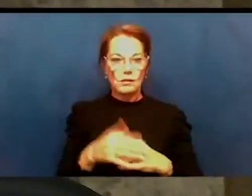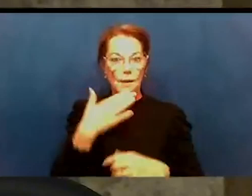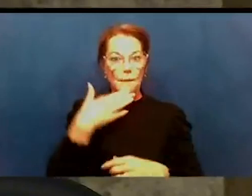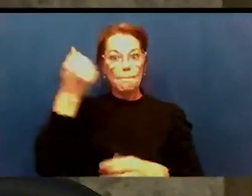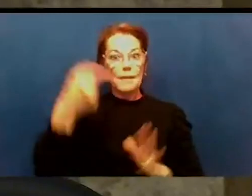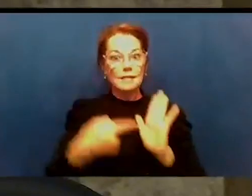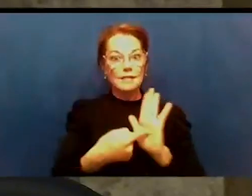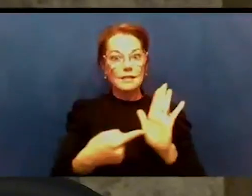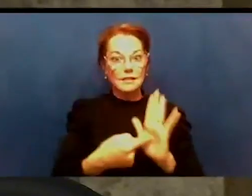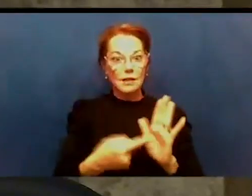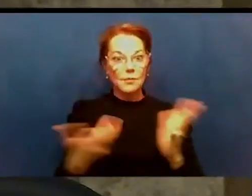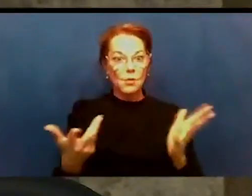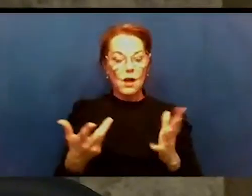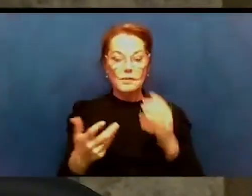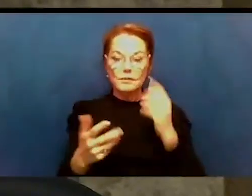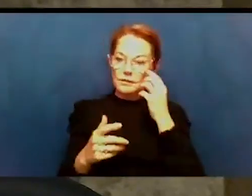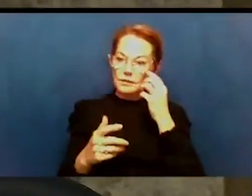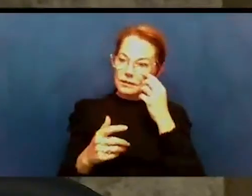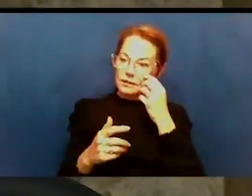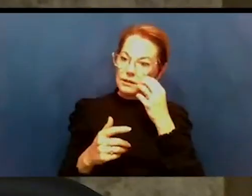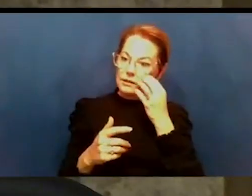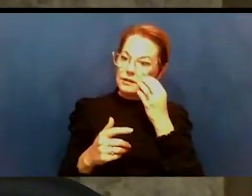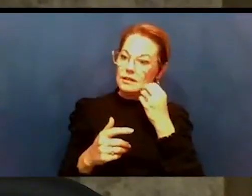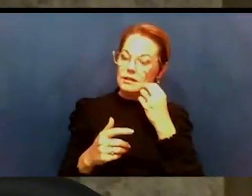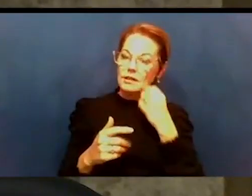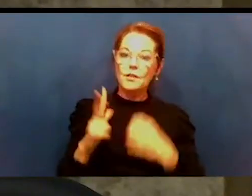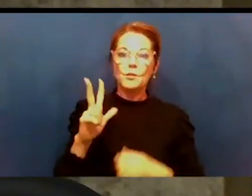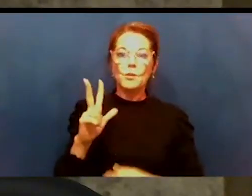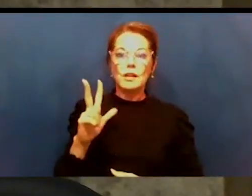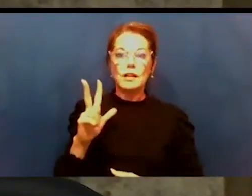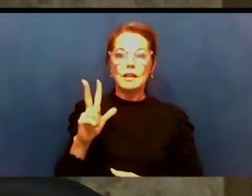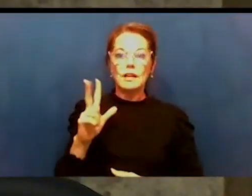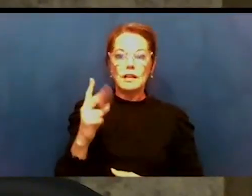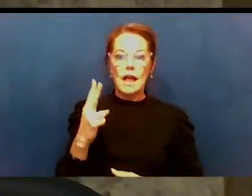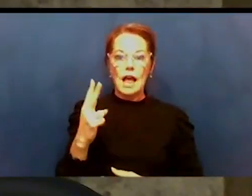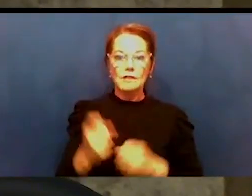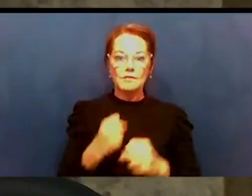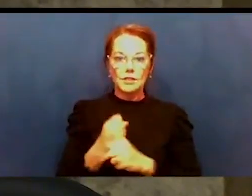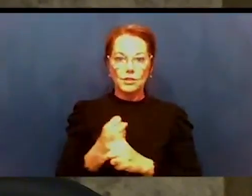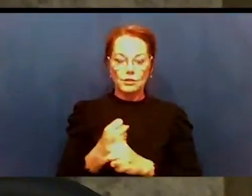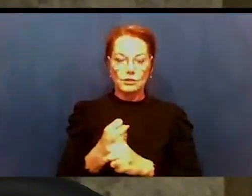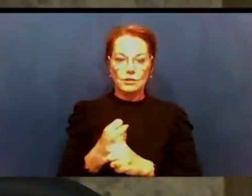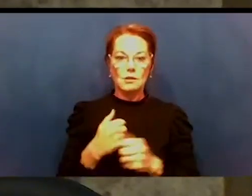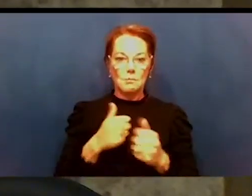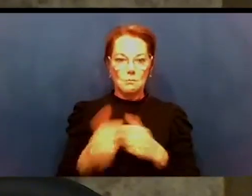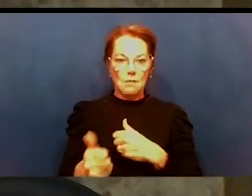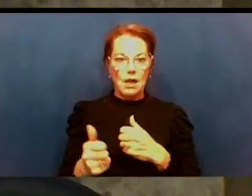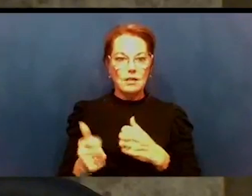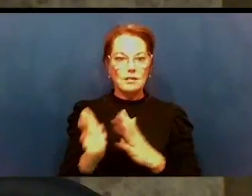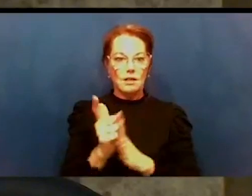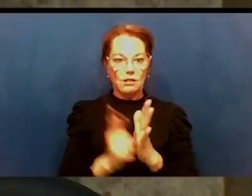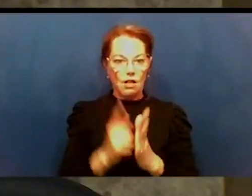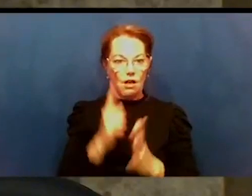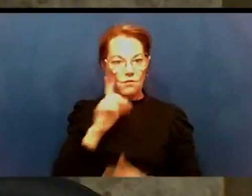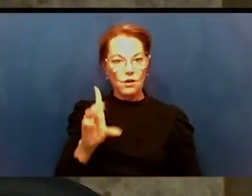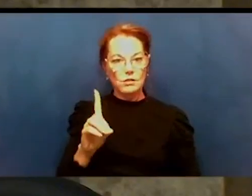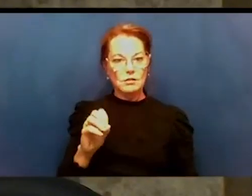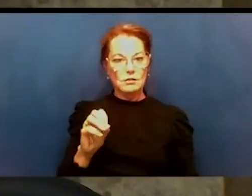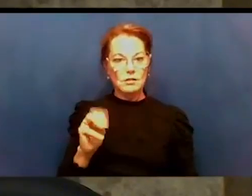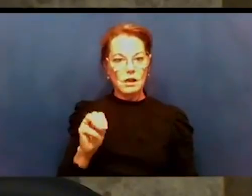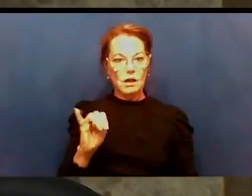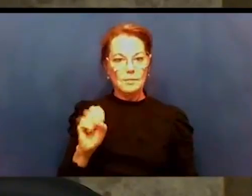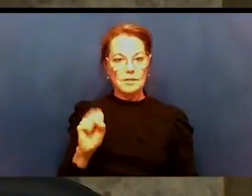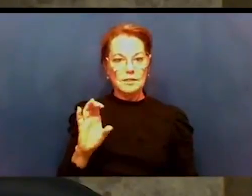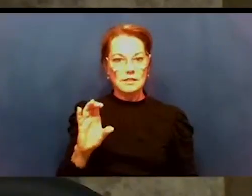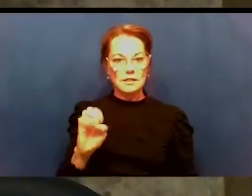Mr. Kanga, you may know about this. 3.5 years ago, we passed a law about domiciliary care at